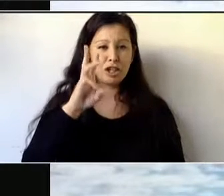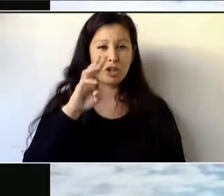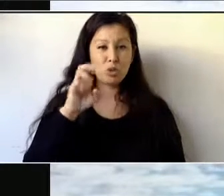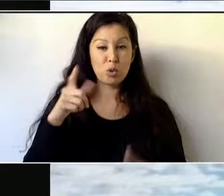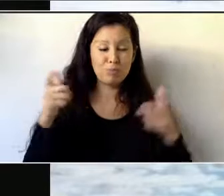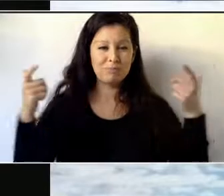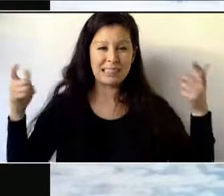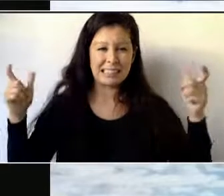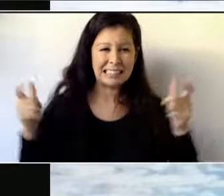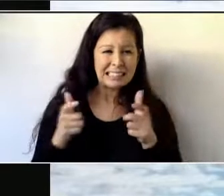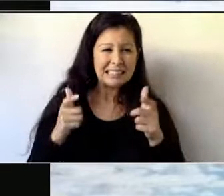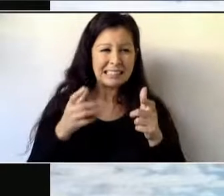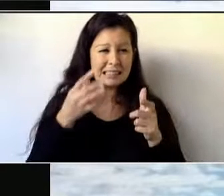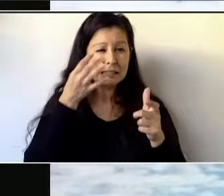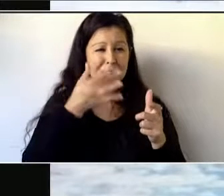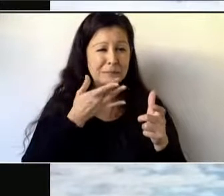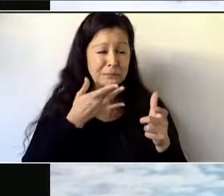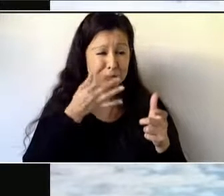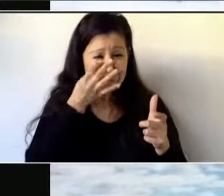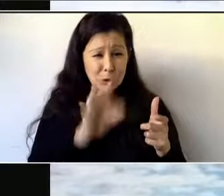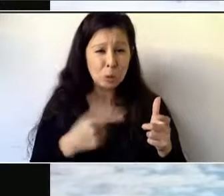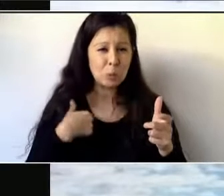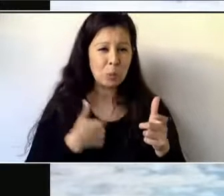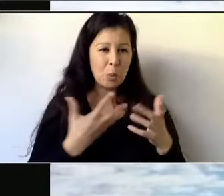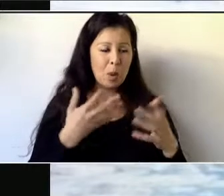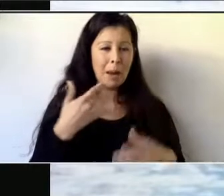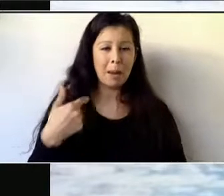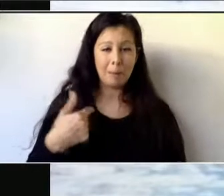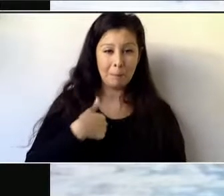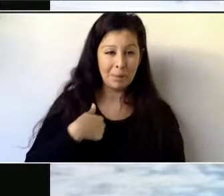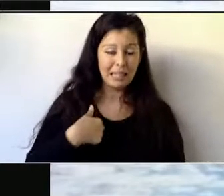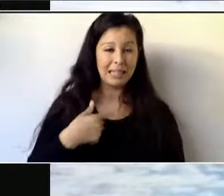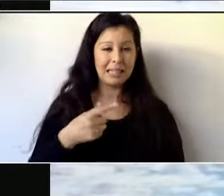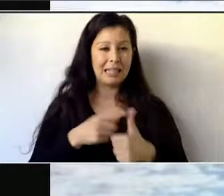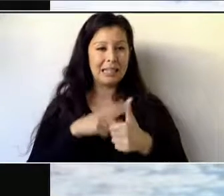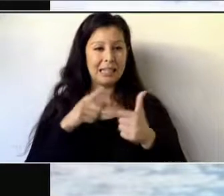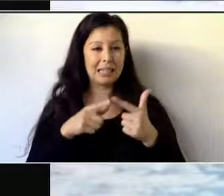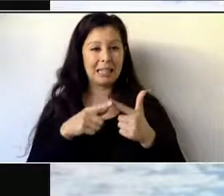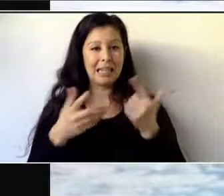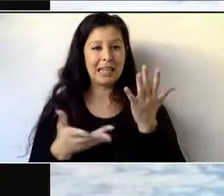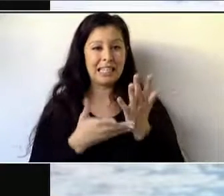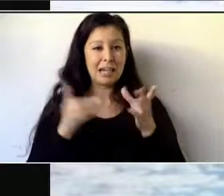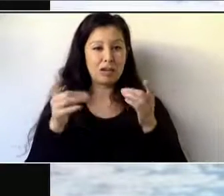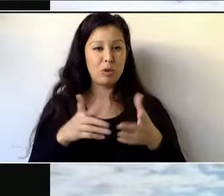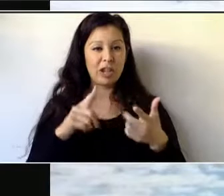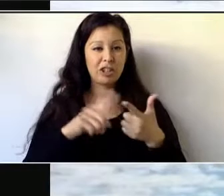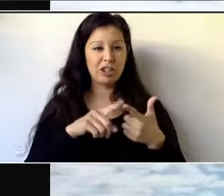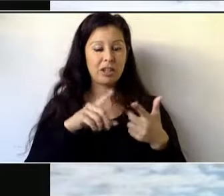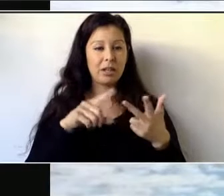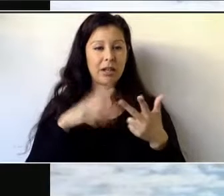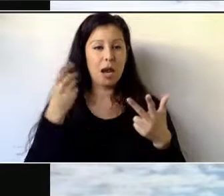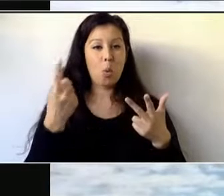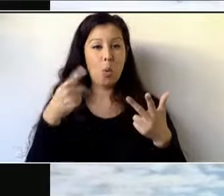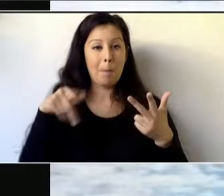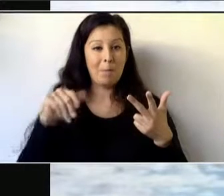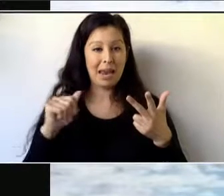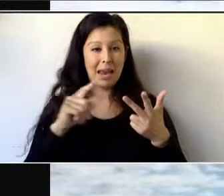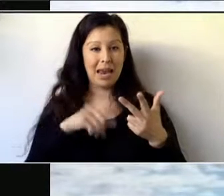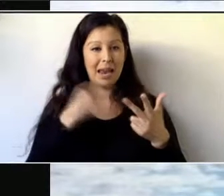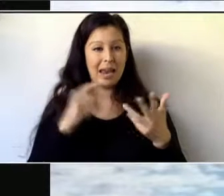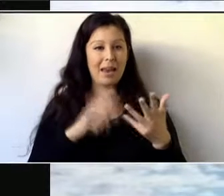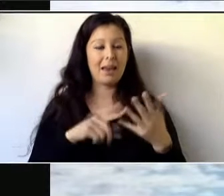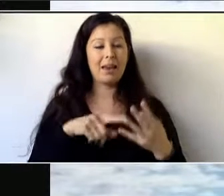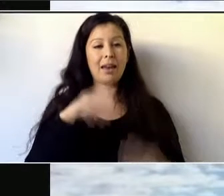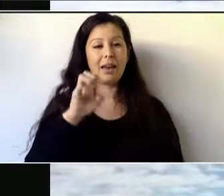It was just me, technical director Olivier, and one PA, and then